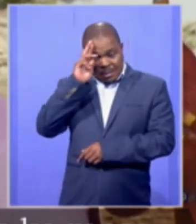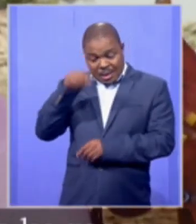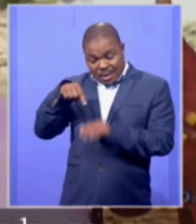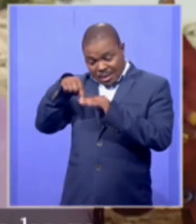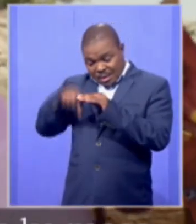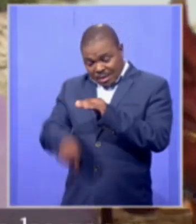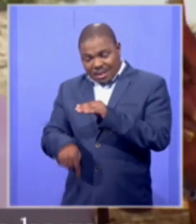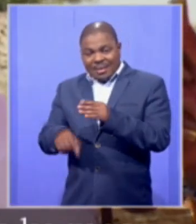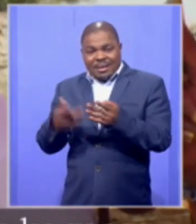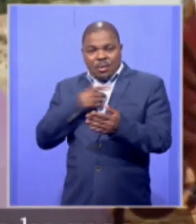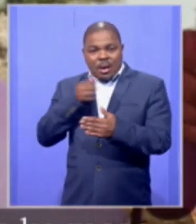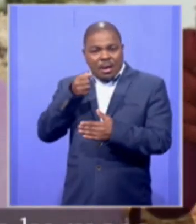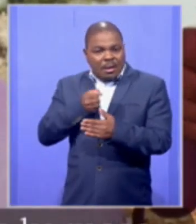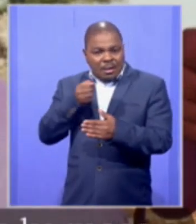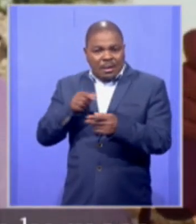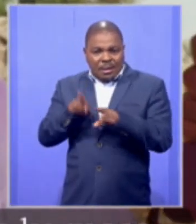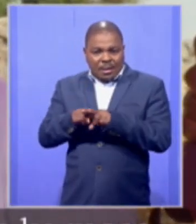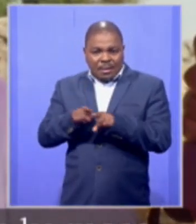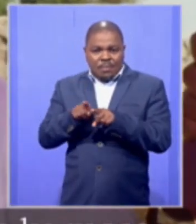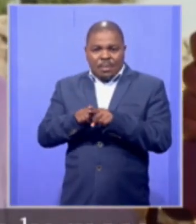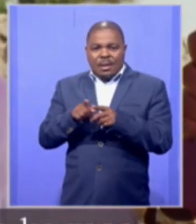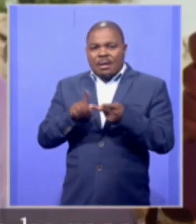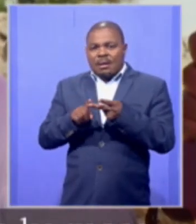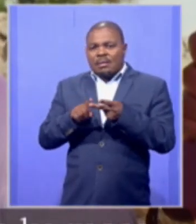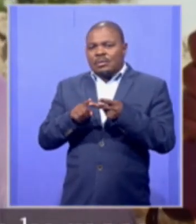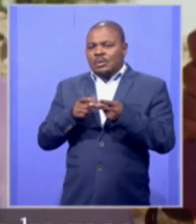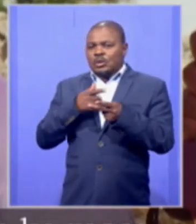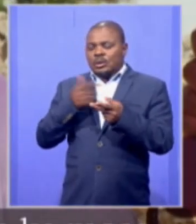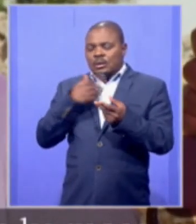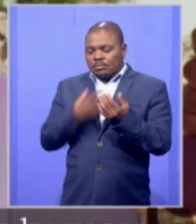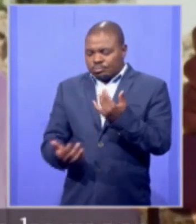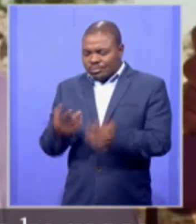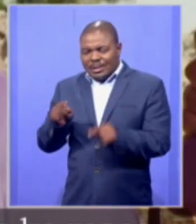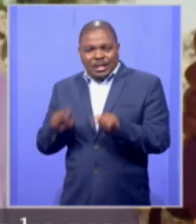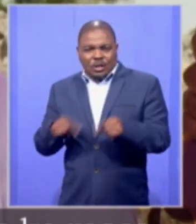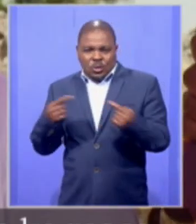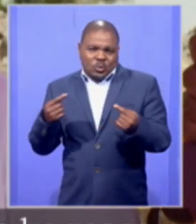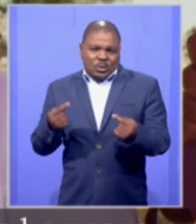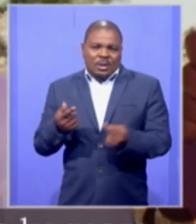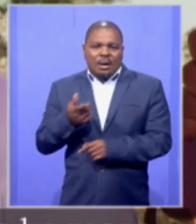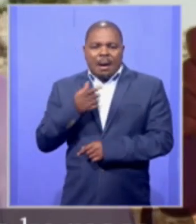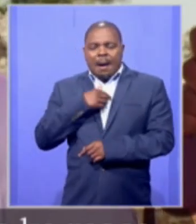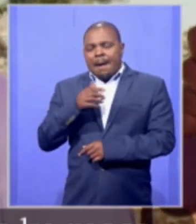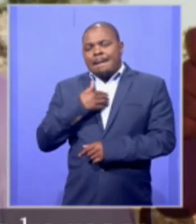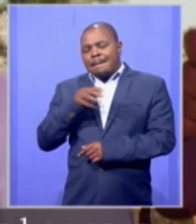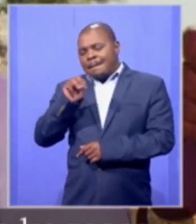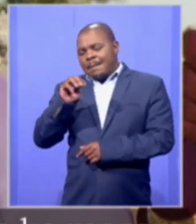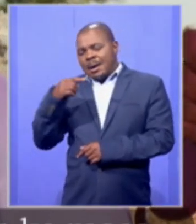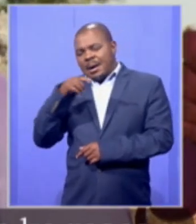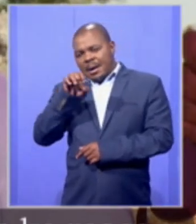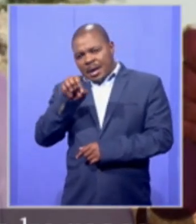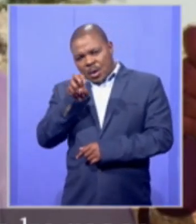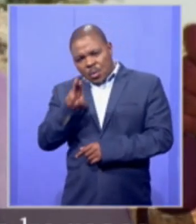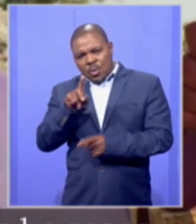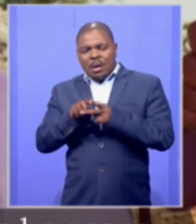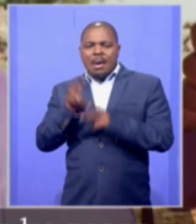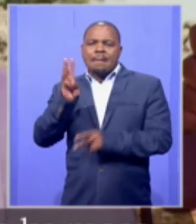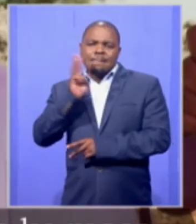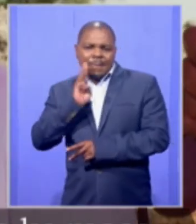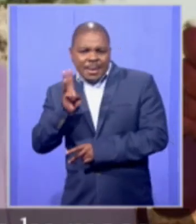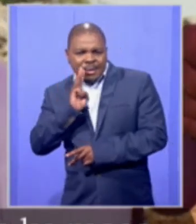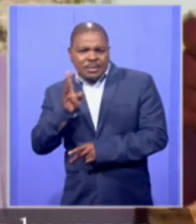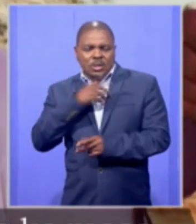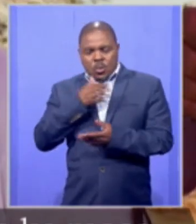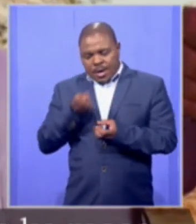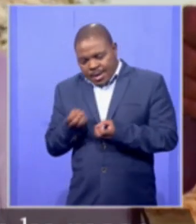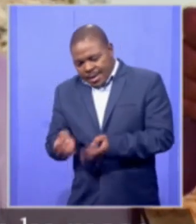tsa paying se re itse gore parafina di sa kena bo di stove a no gona go kena bo di instant porridge bo mageu bo metsi ke tswa dijo tse re shebiletse gore re ka dinka